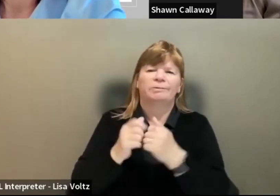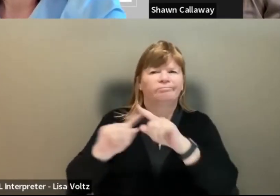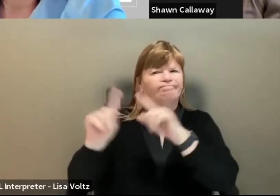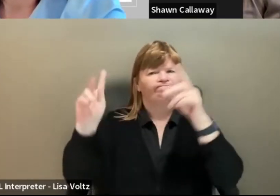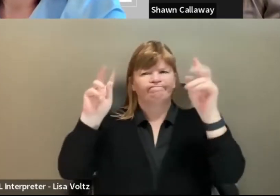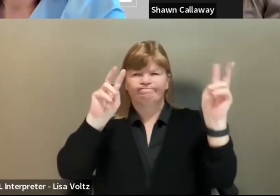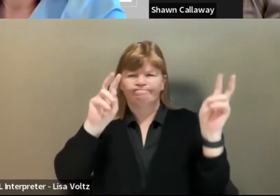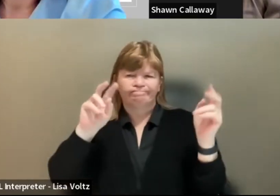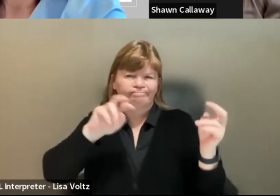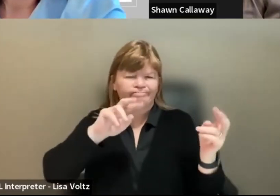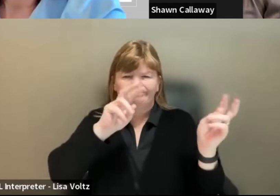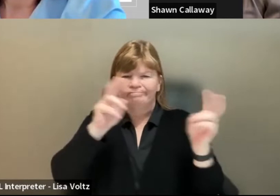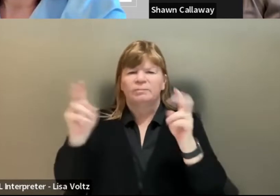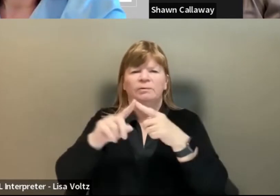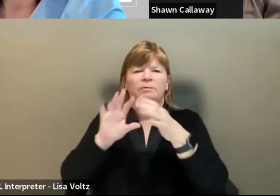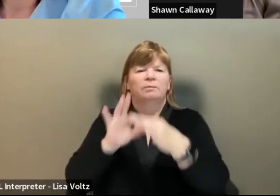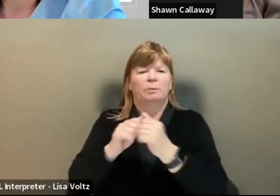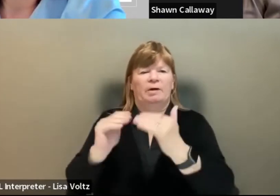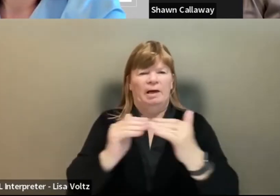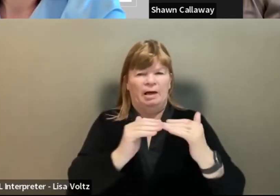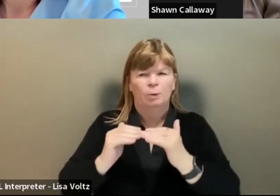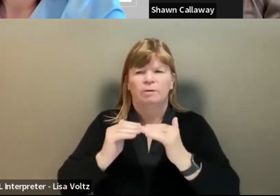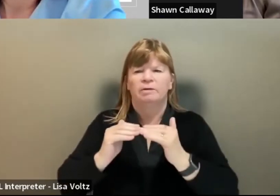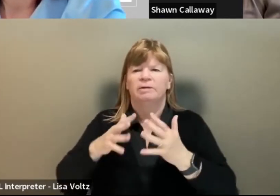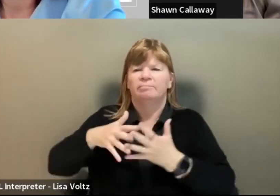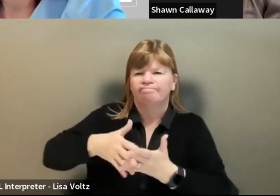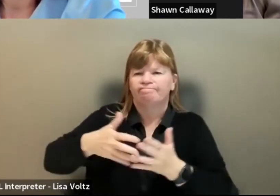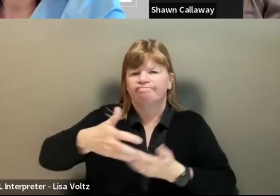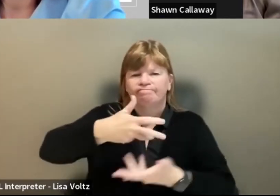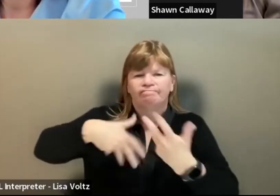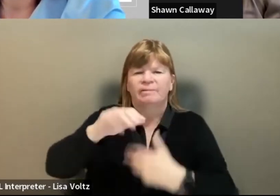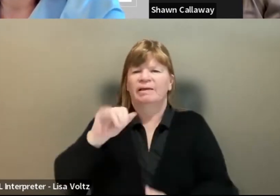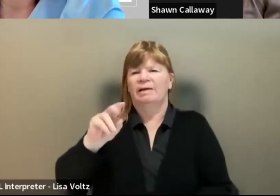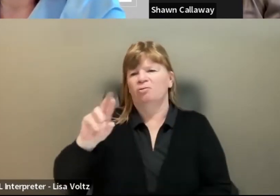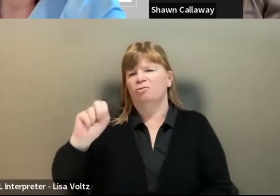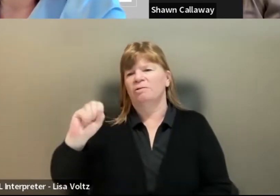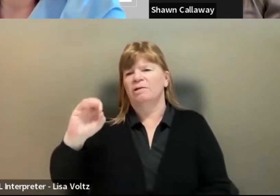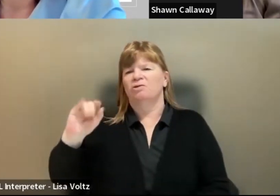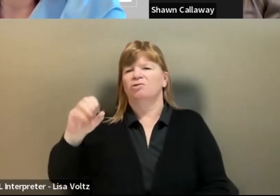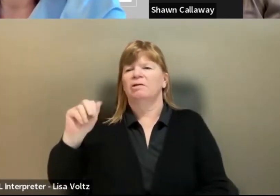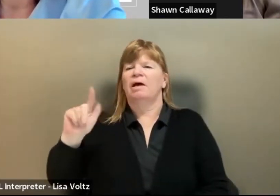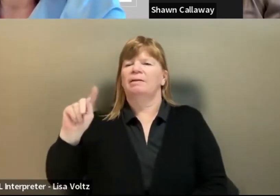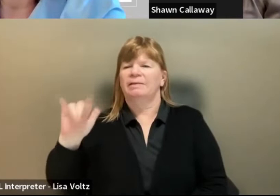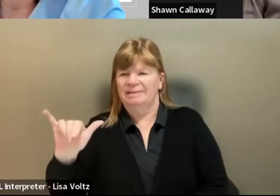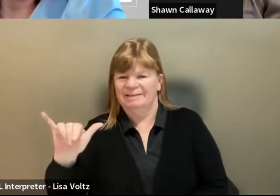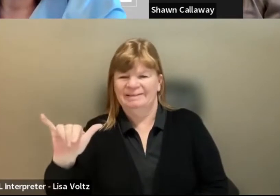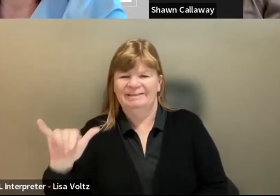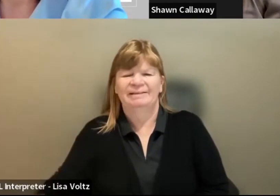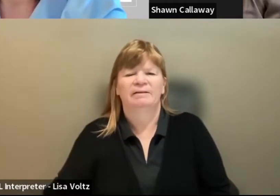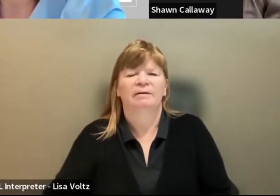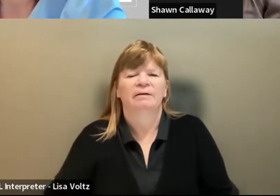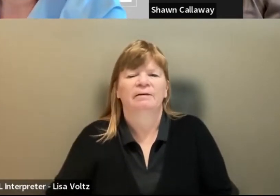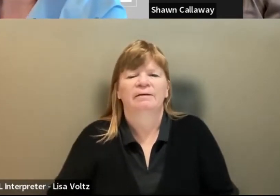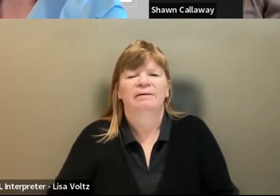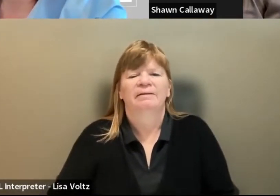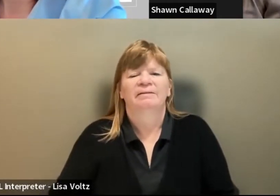sure that equity and intersectionality. I'll pause for a second while we wait for the next. Okay,